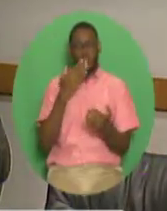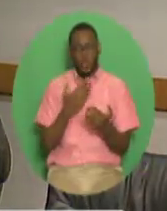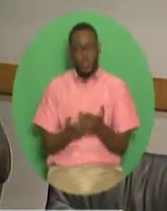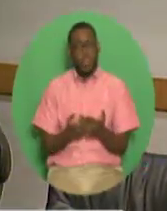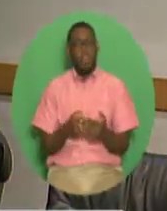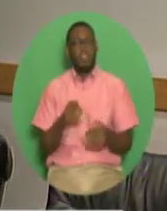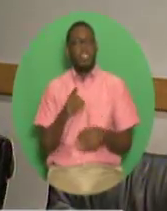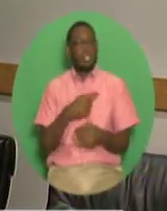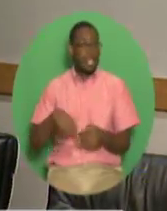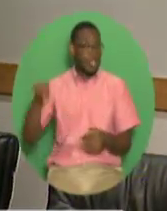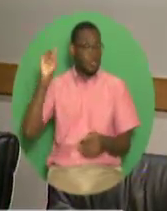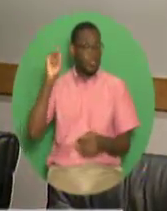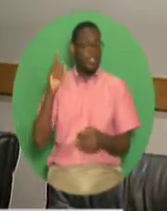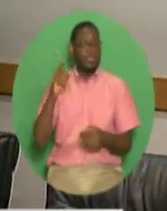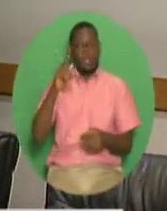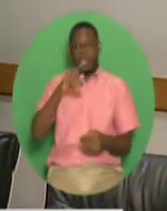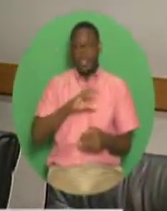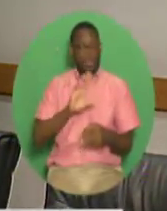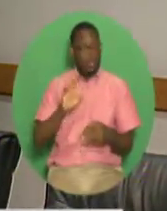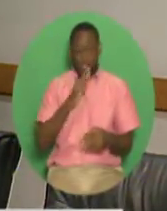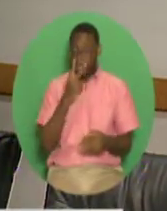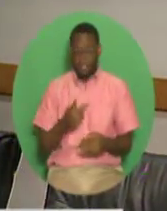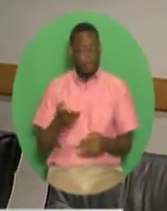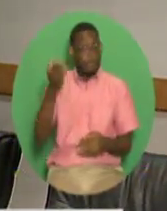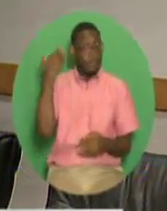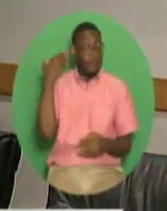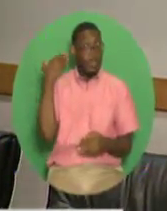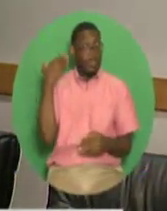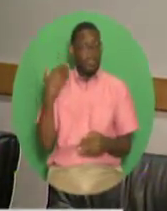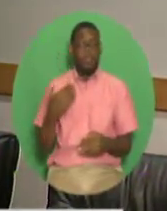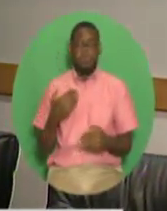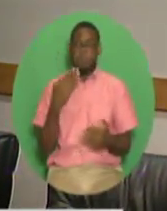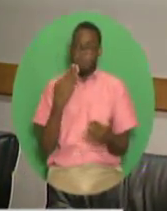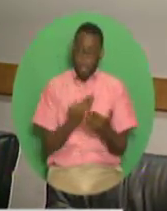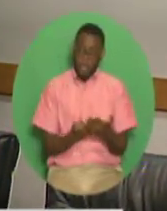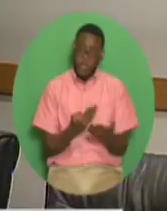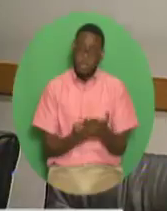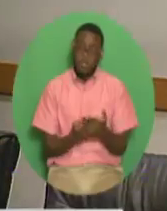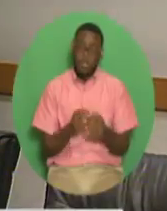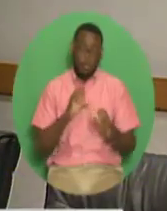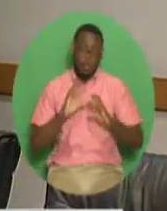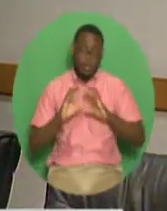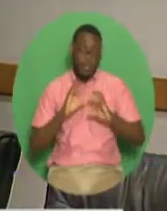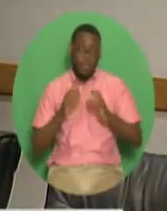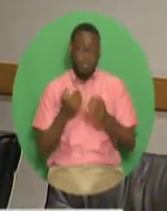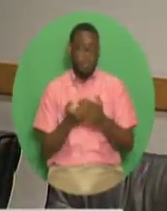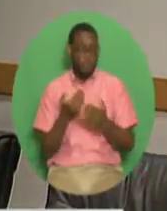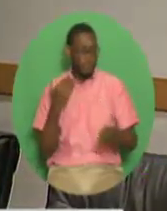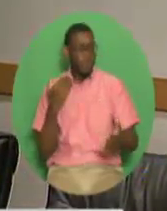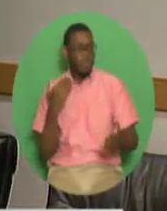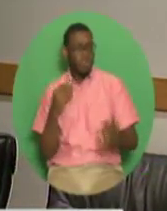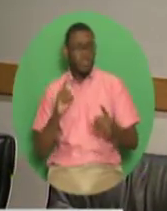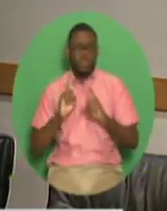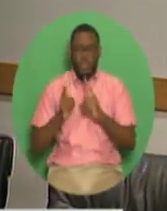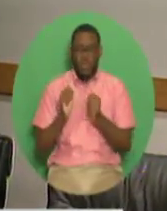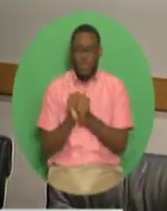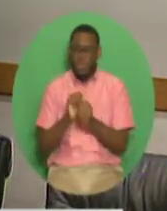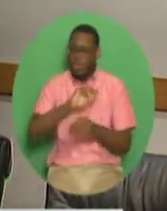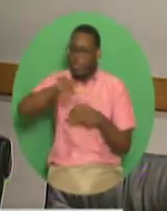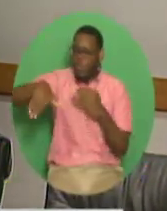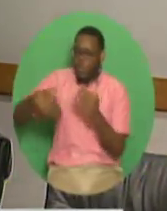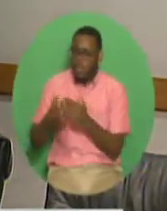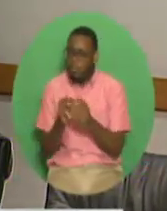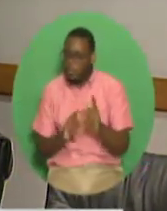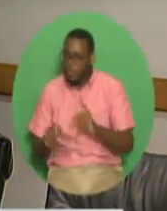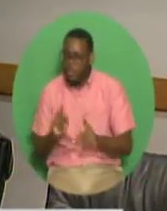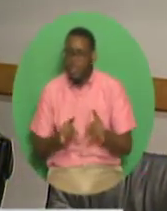never done before. And for those who don't know, he was planning this since last year, right, to have something similar to this. So it wasn't to do with the budget at all.